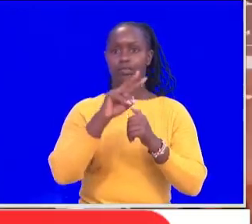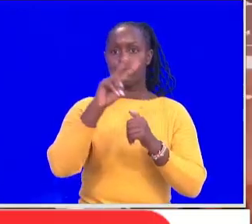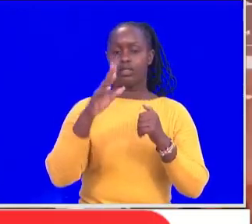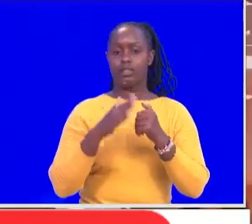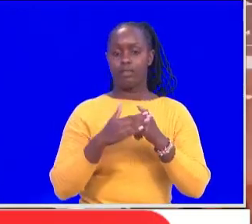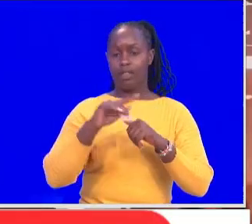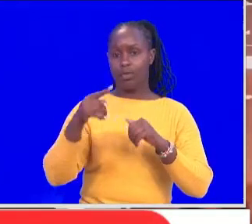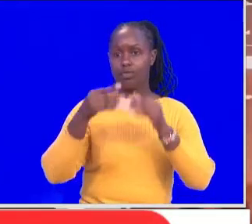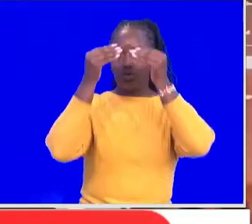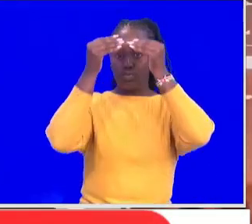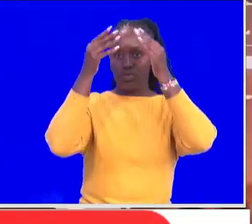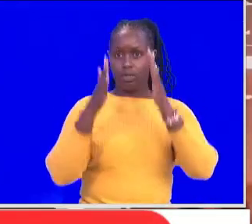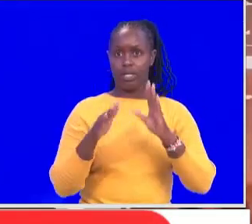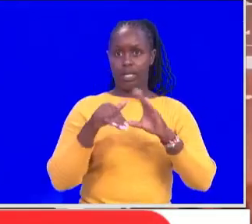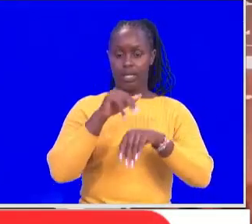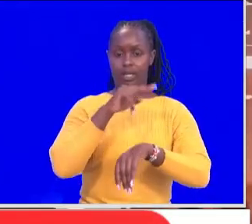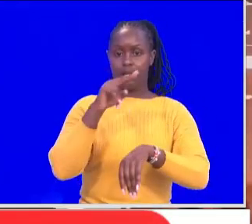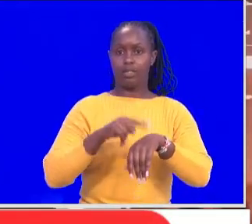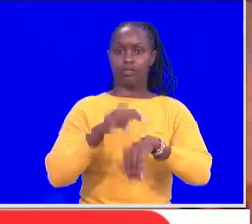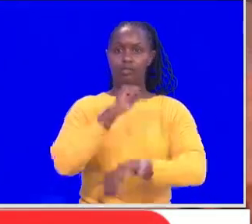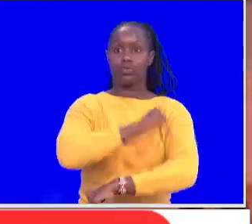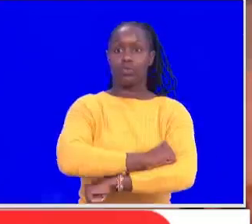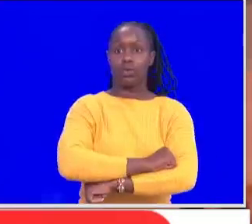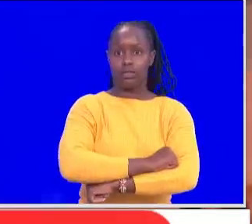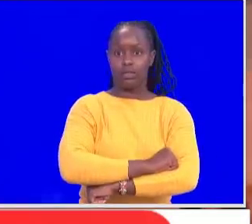42,927 students placed in national schools,